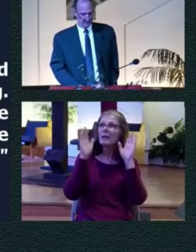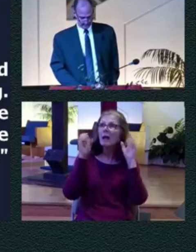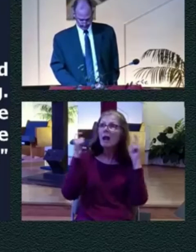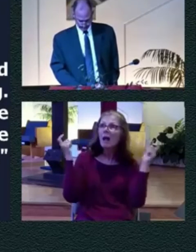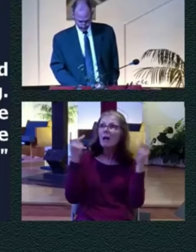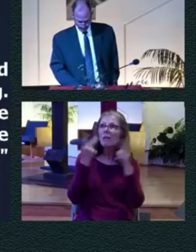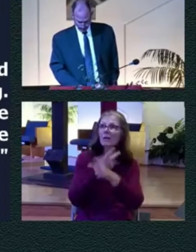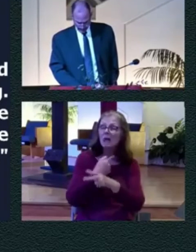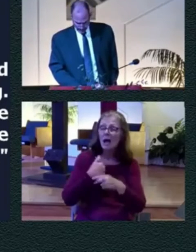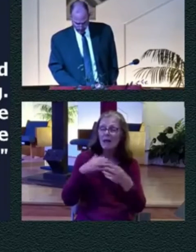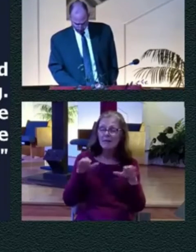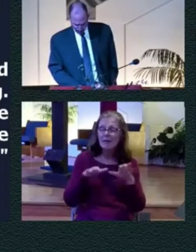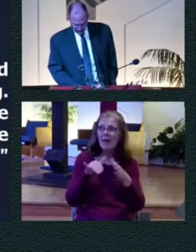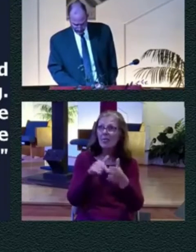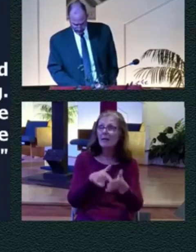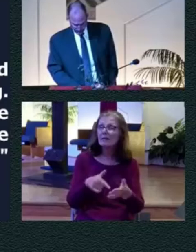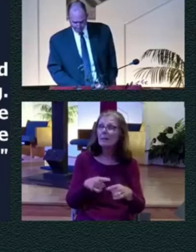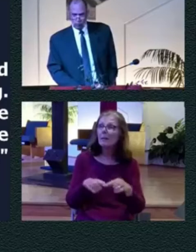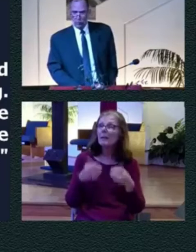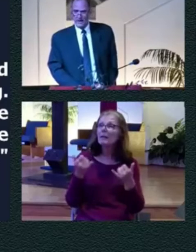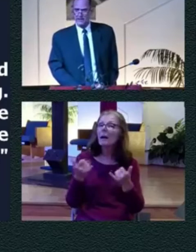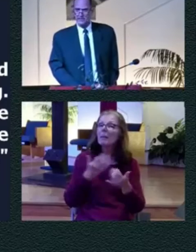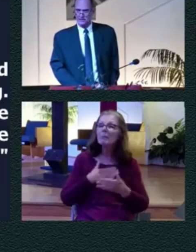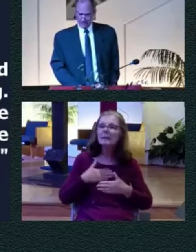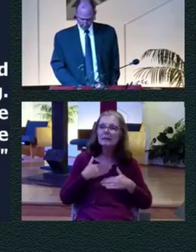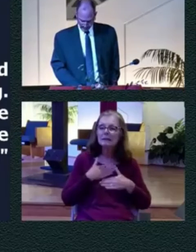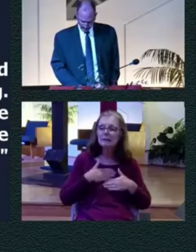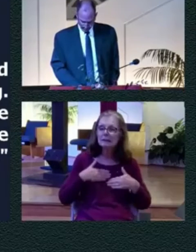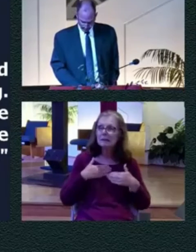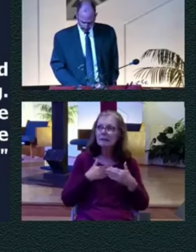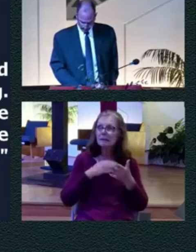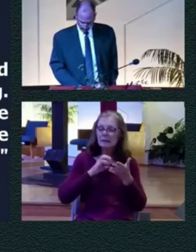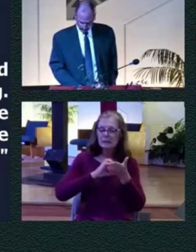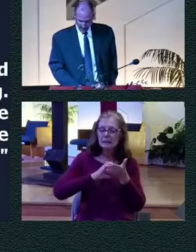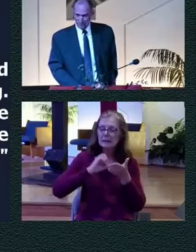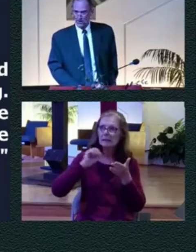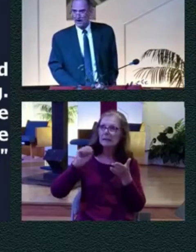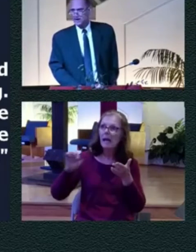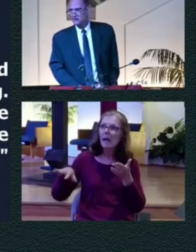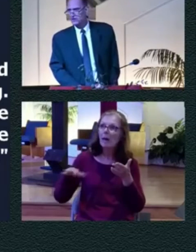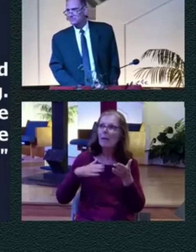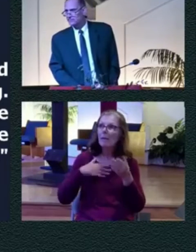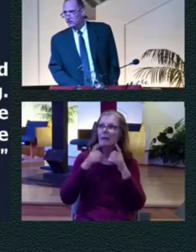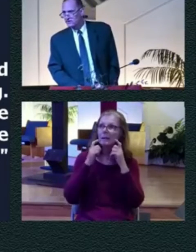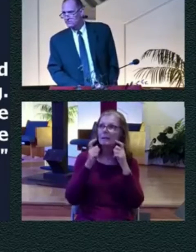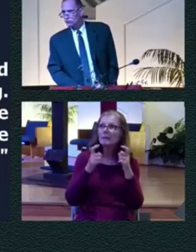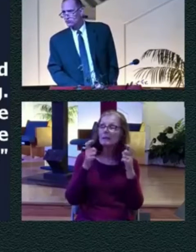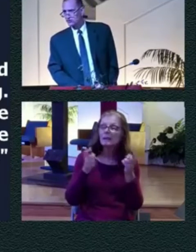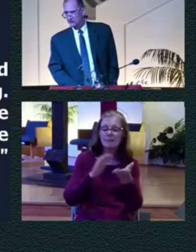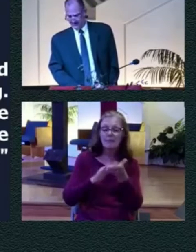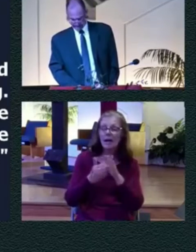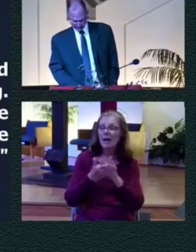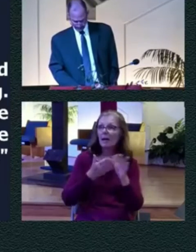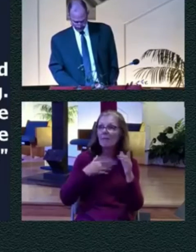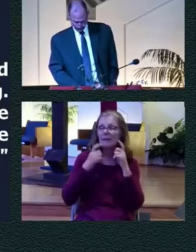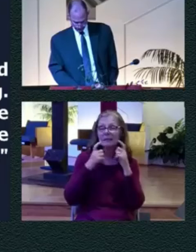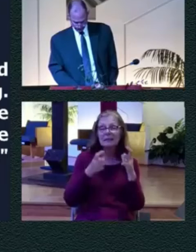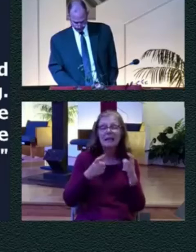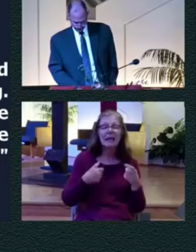thing. But now please take away the iniquity of your servant, for I have done very foolishly.